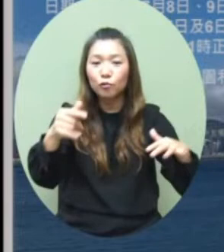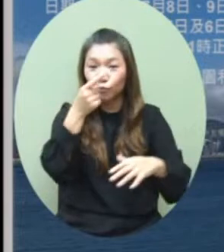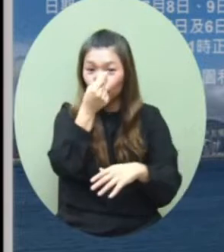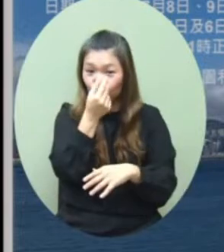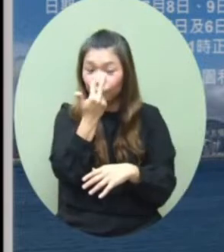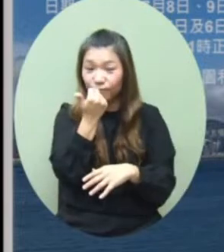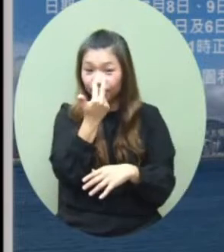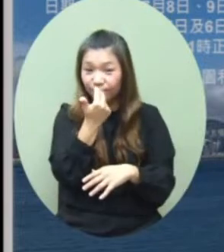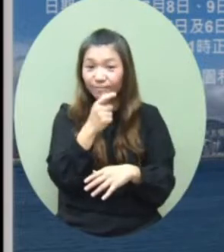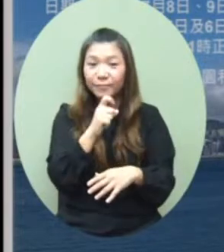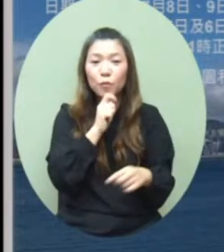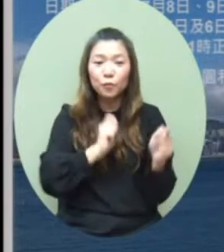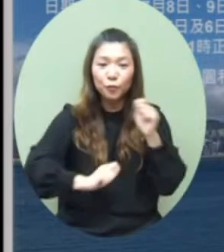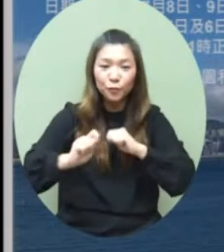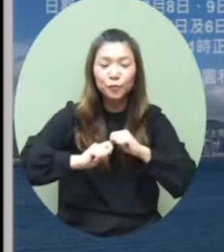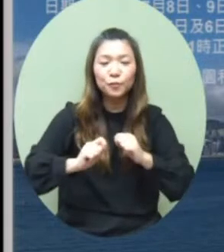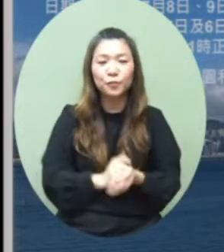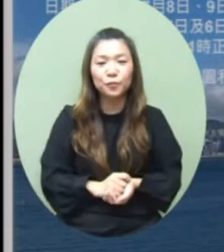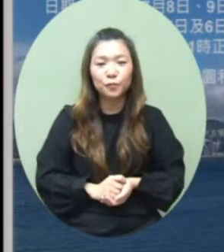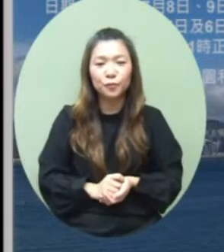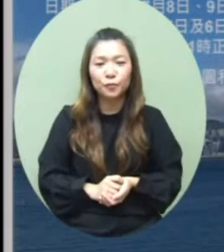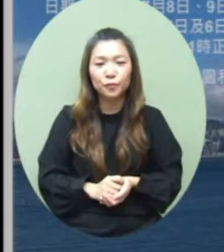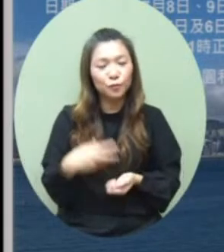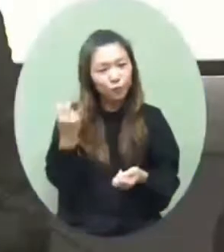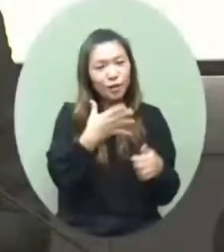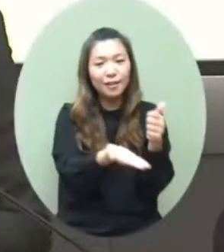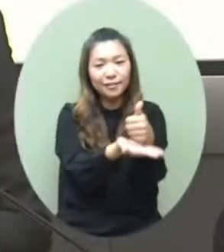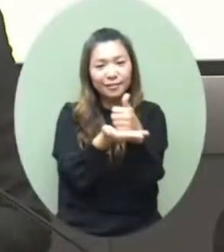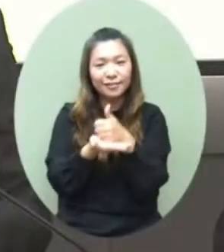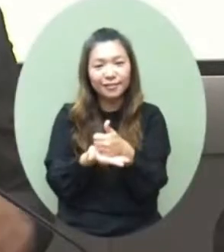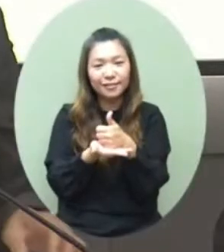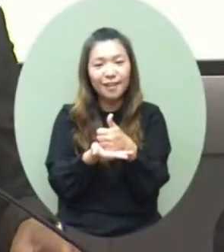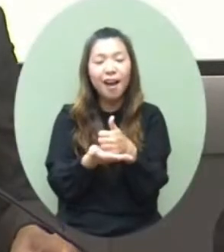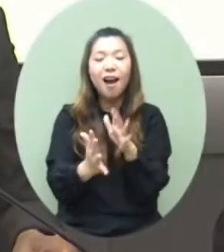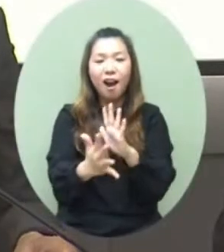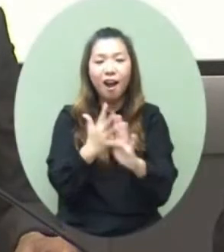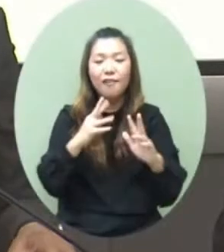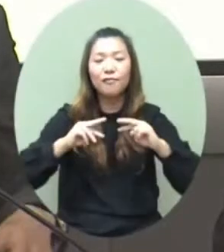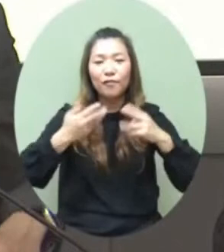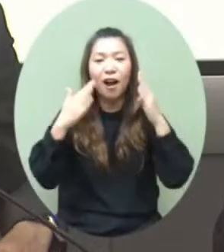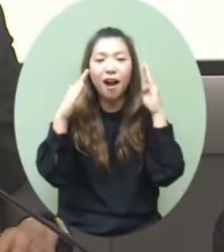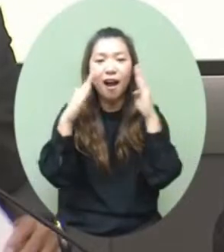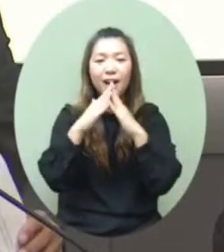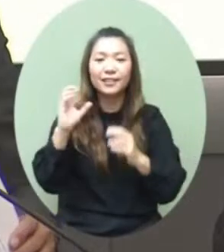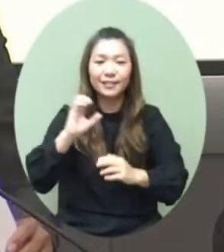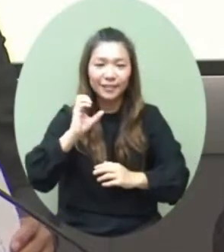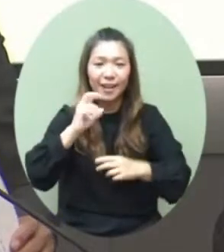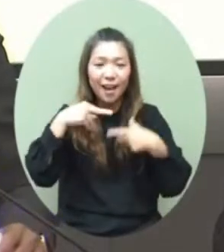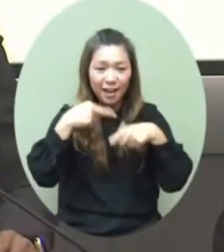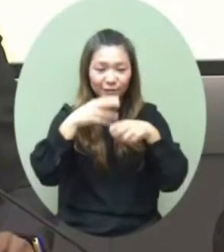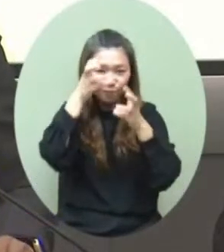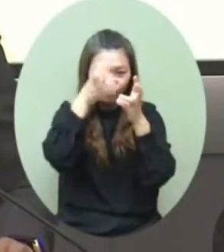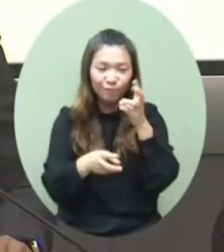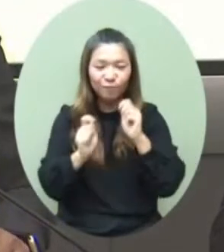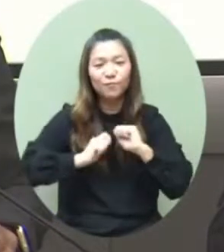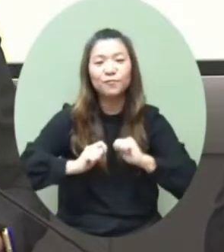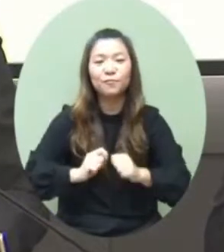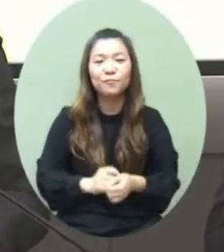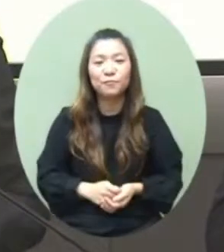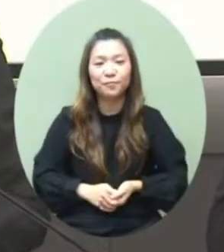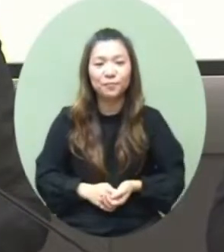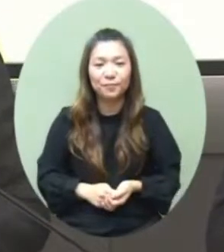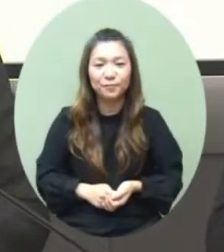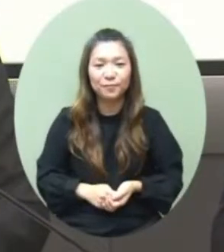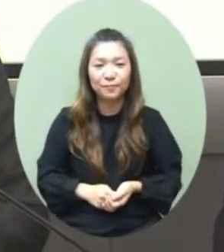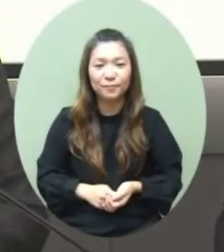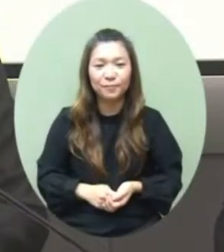Citizens of Hong Kong will be able to enjoy the beautiful scenery of Victoria Harbor while taking part in different events. I will now